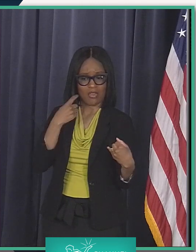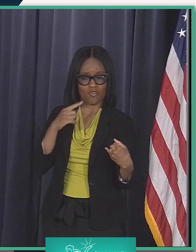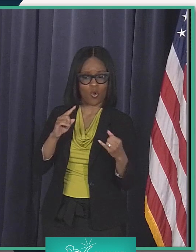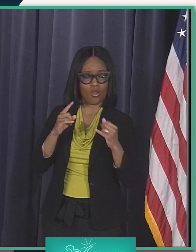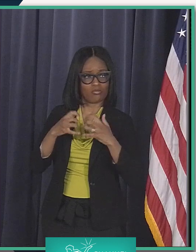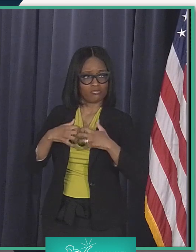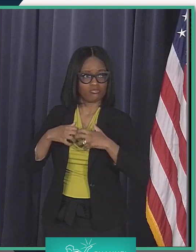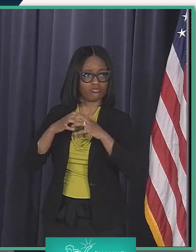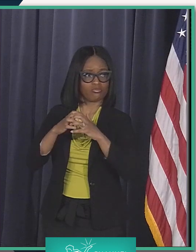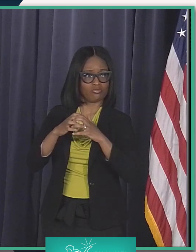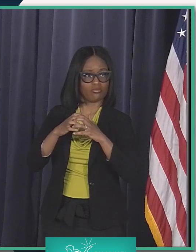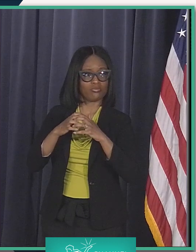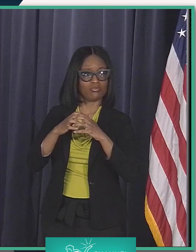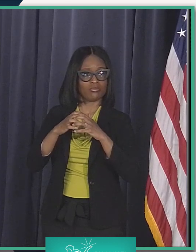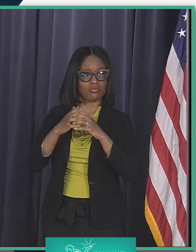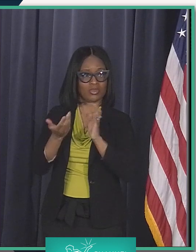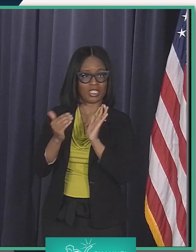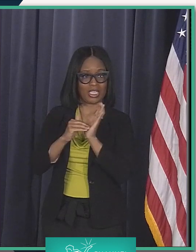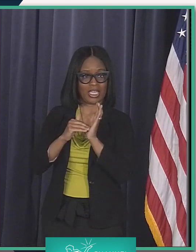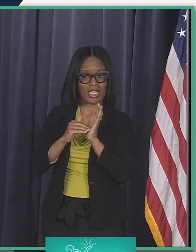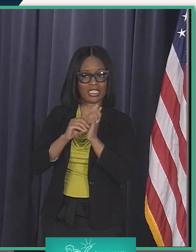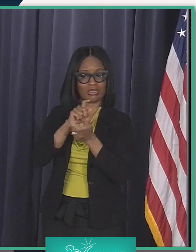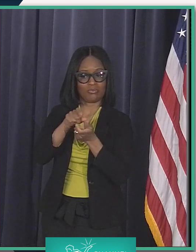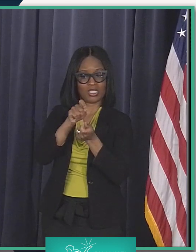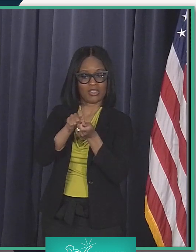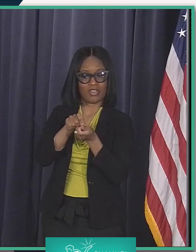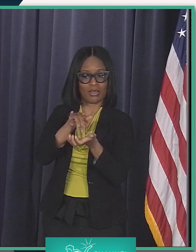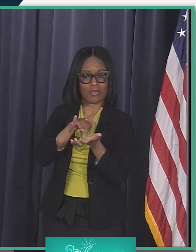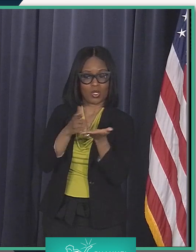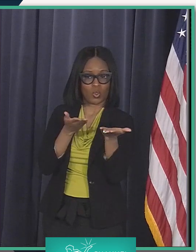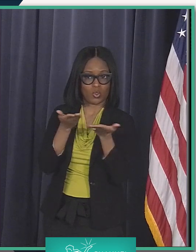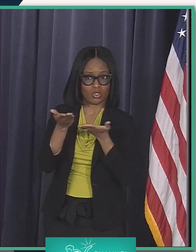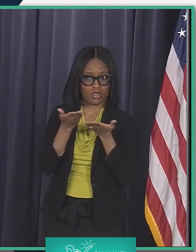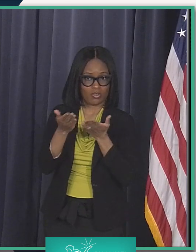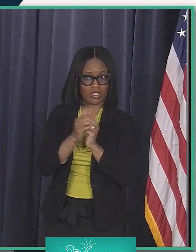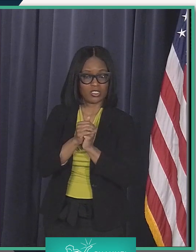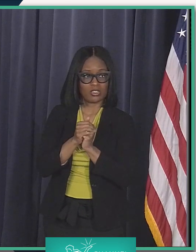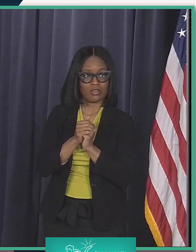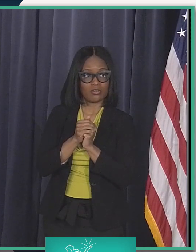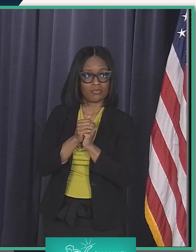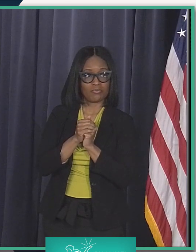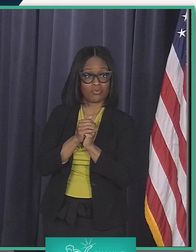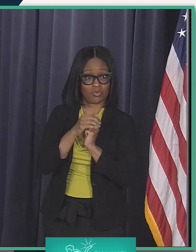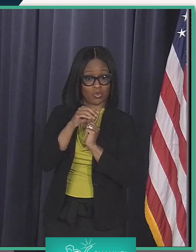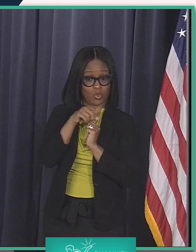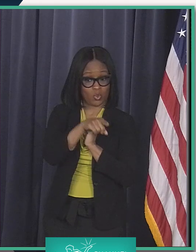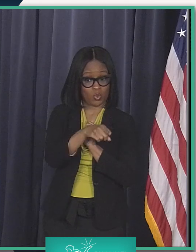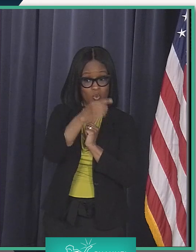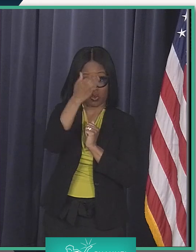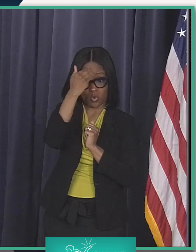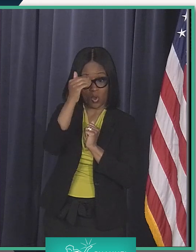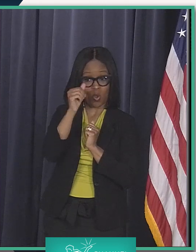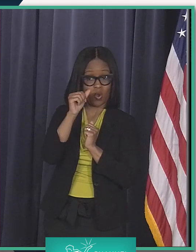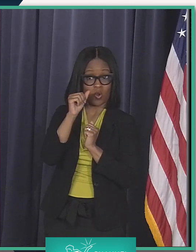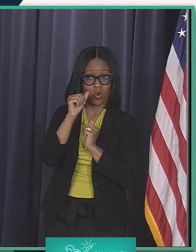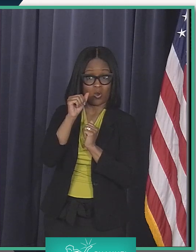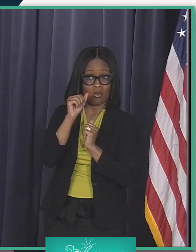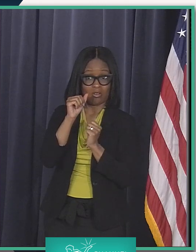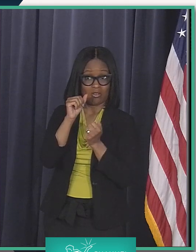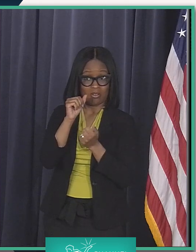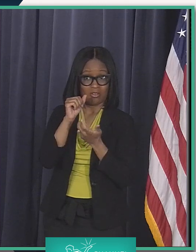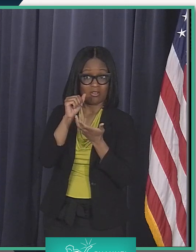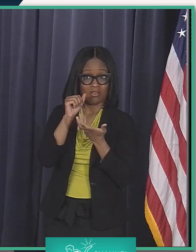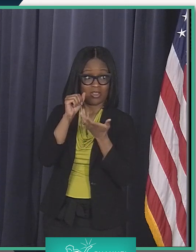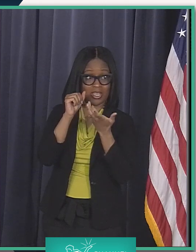reactivating certain medical services of being May 28th right now, do you know if there's any consideration being given at the state